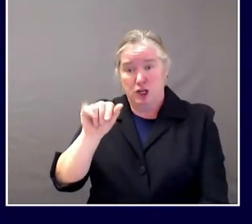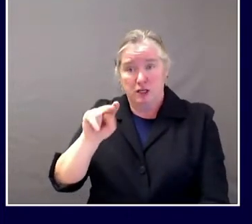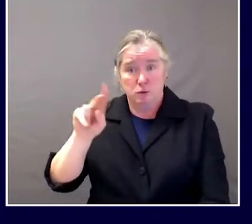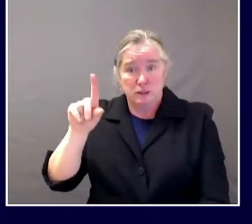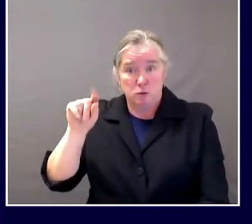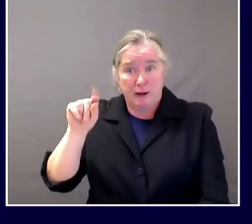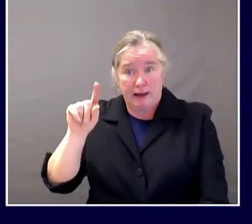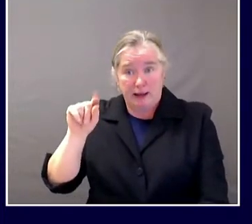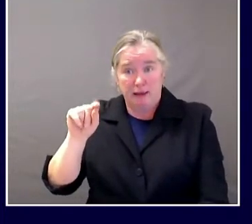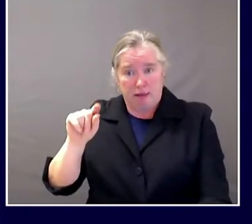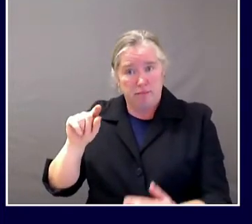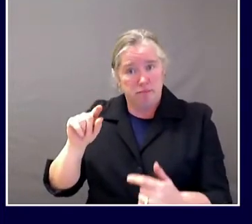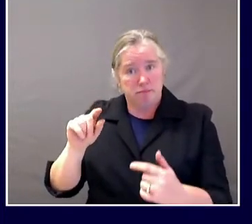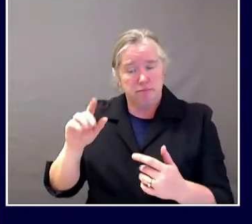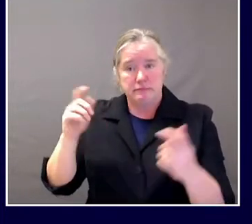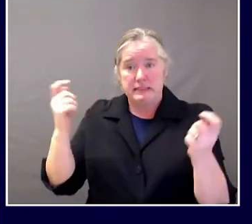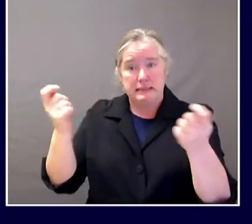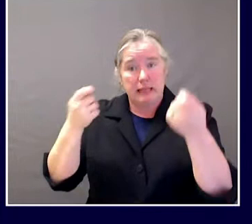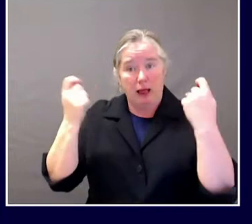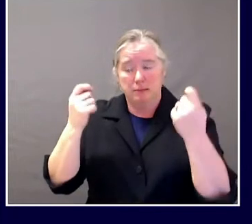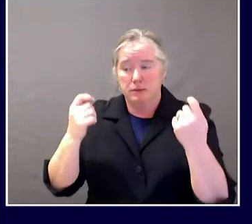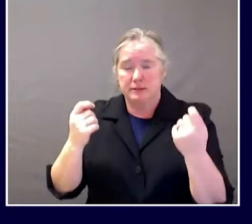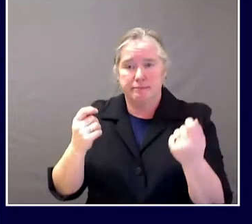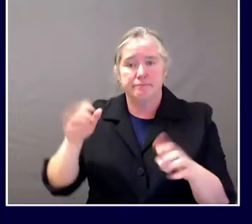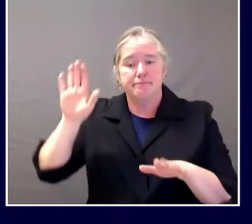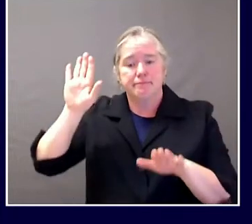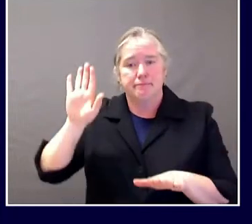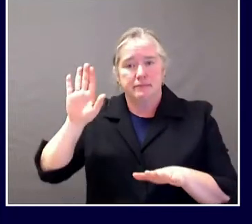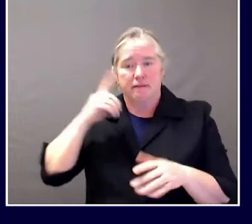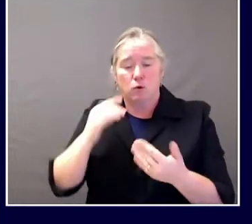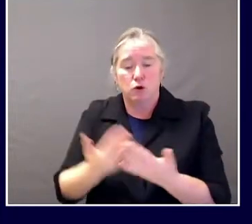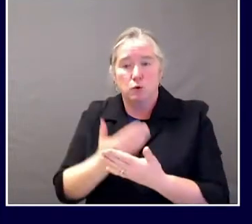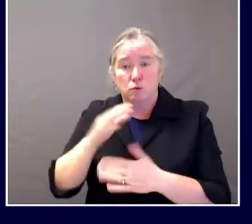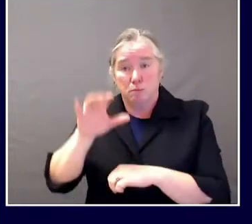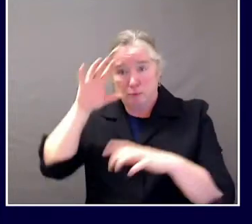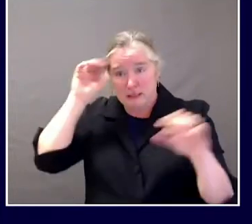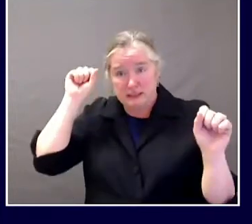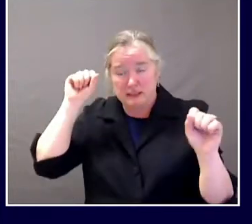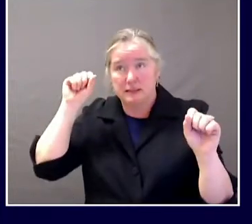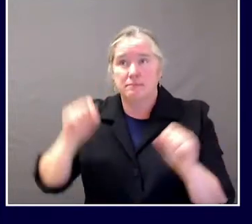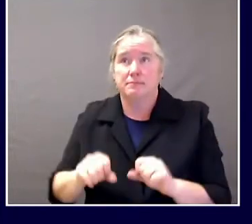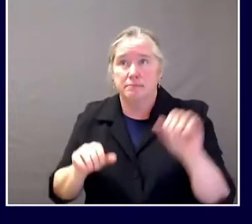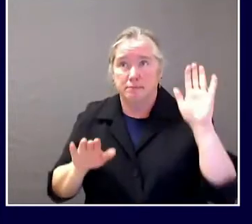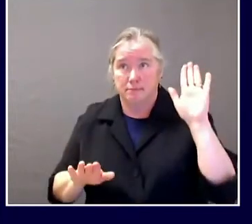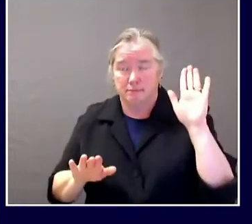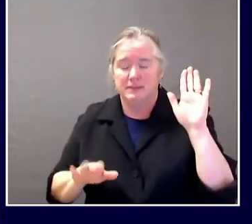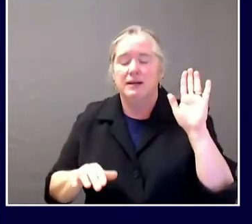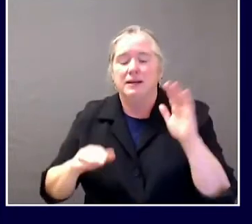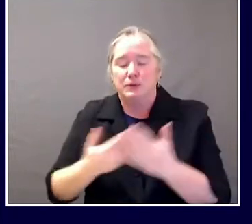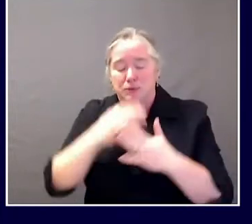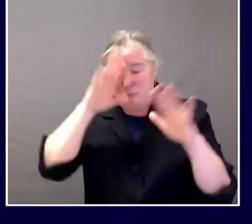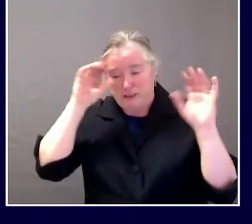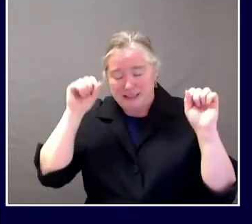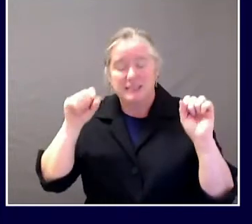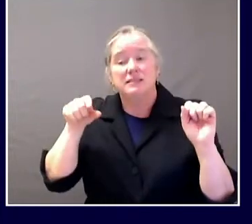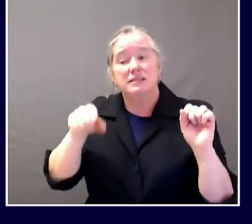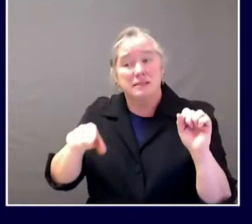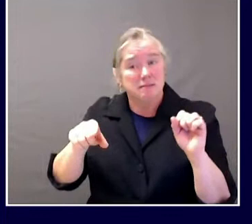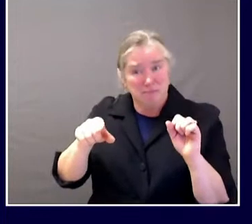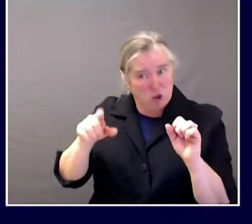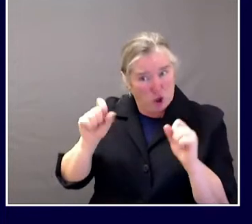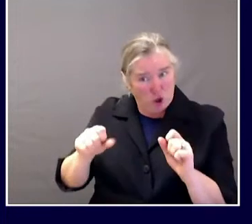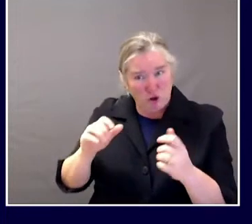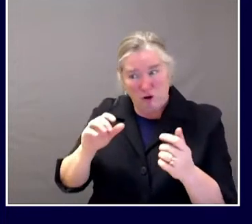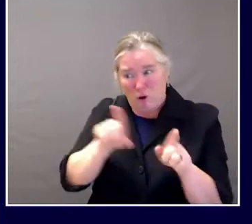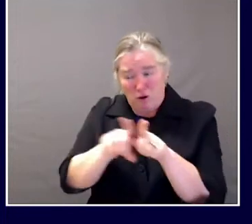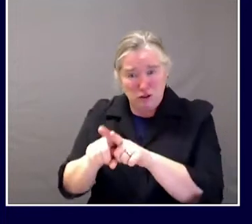days? I don't know the specifics around what the protocol will be in terms of distancing,